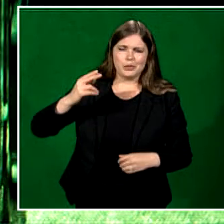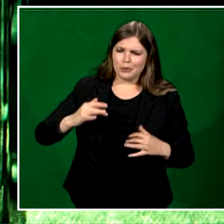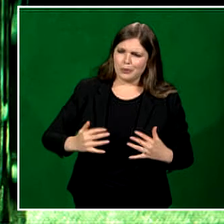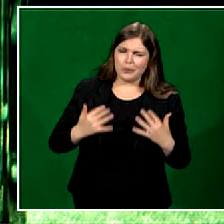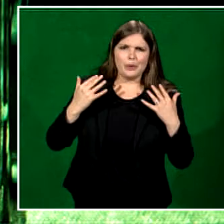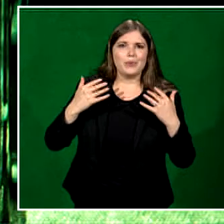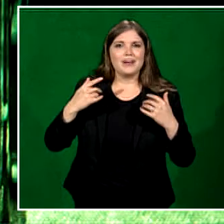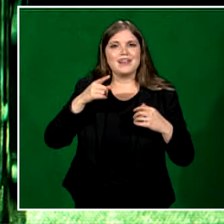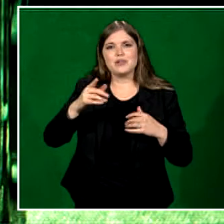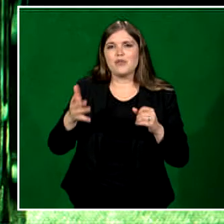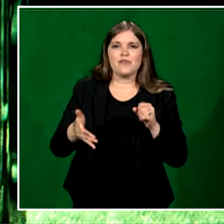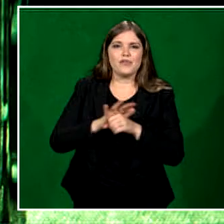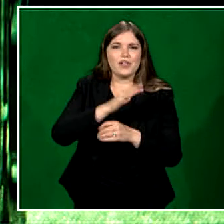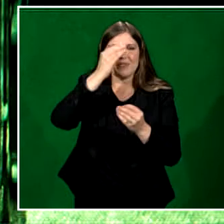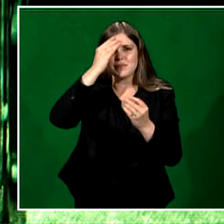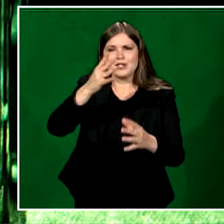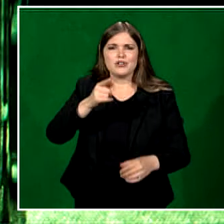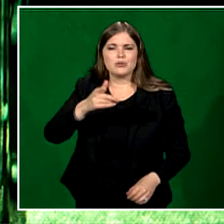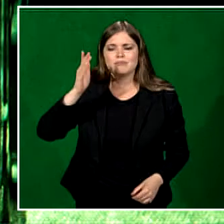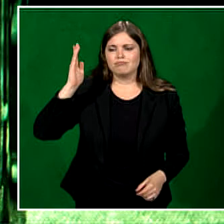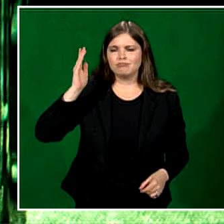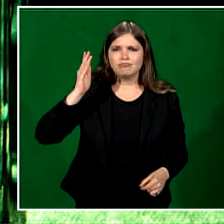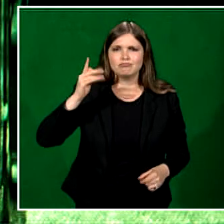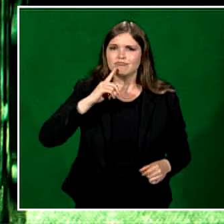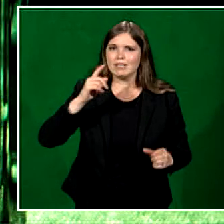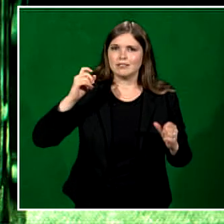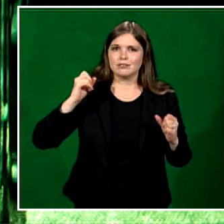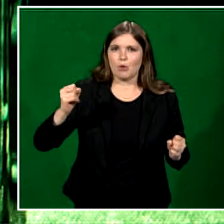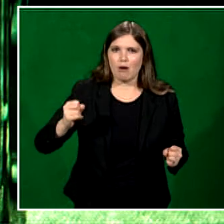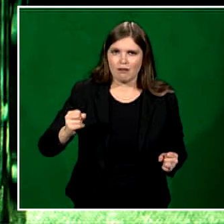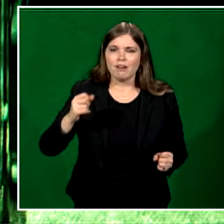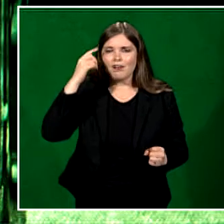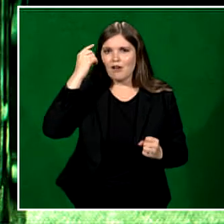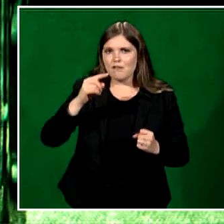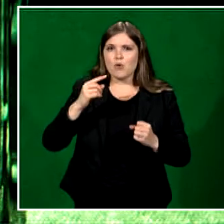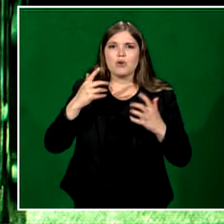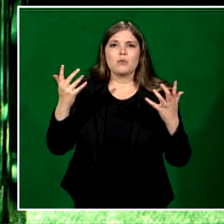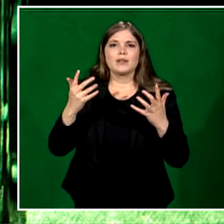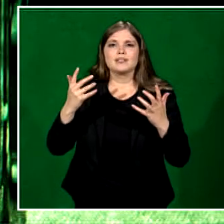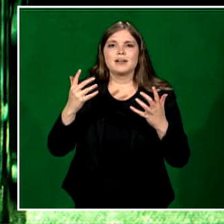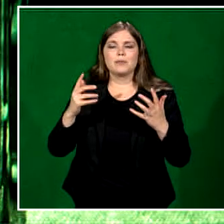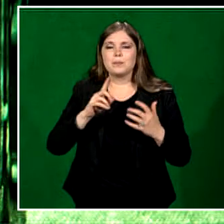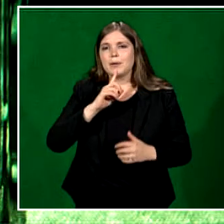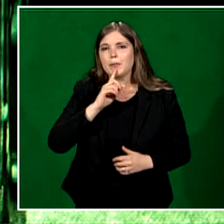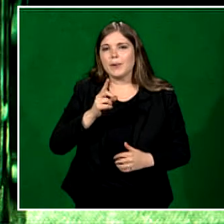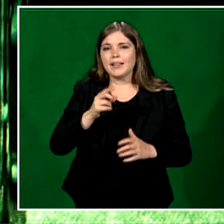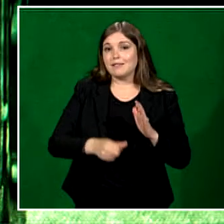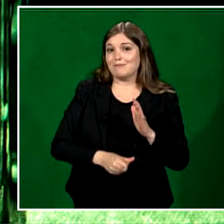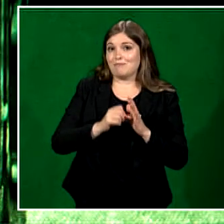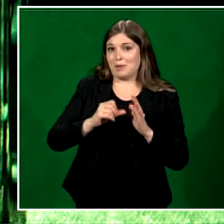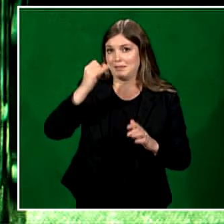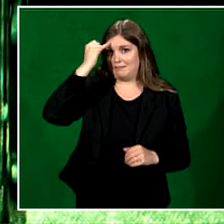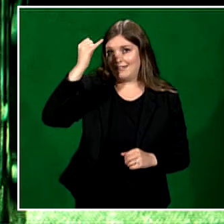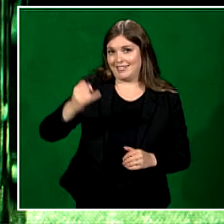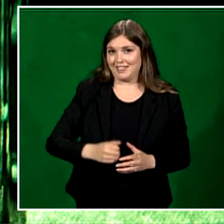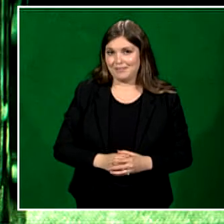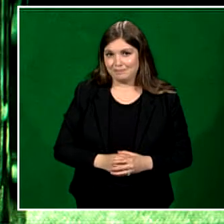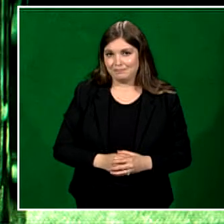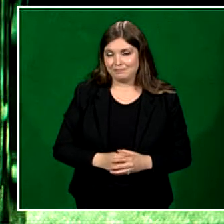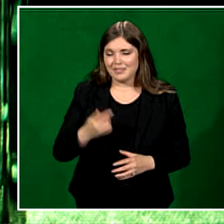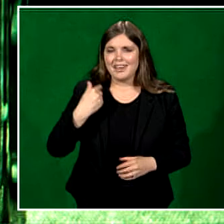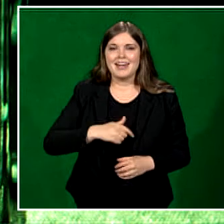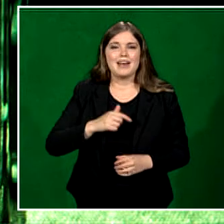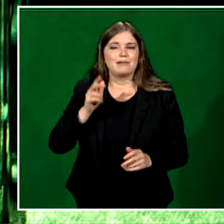information, and presented the case, I think, really strongly for what is a really impressive idea. Now, we've heard